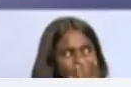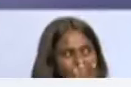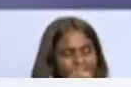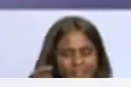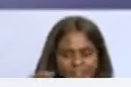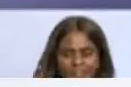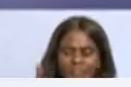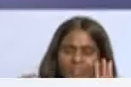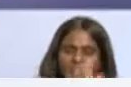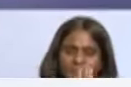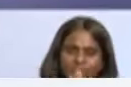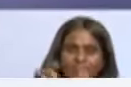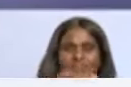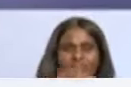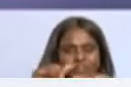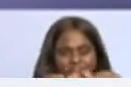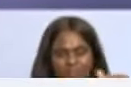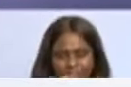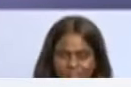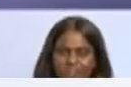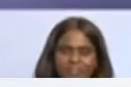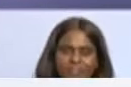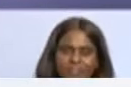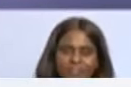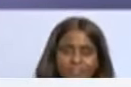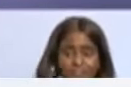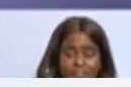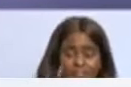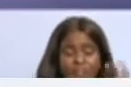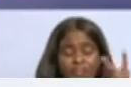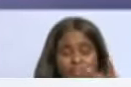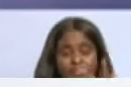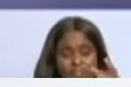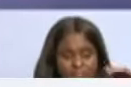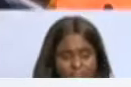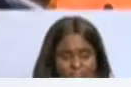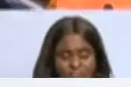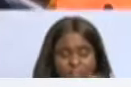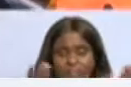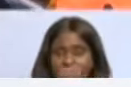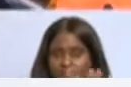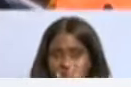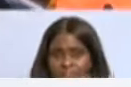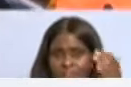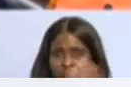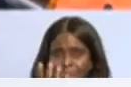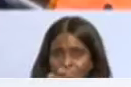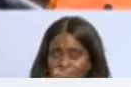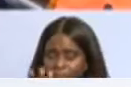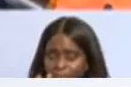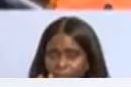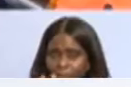as agriculture. The technologies include early maturing,